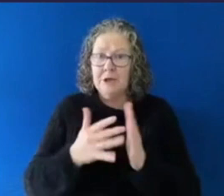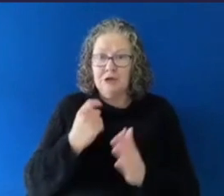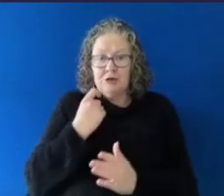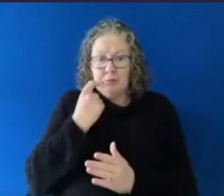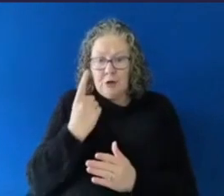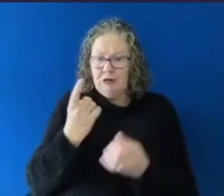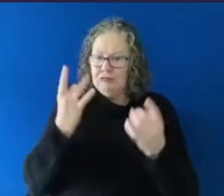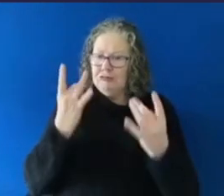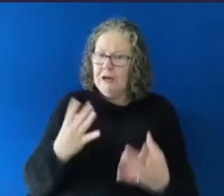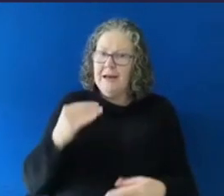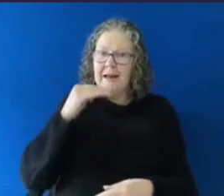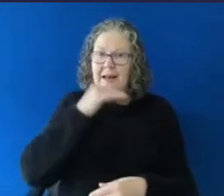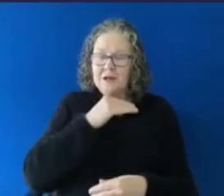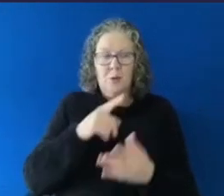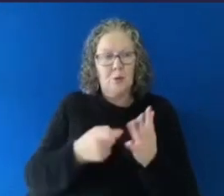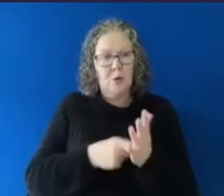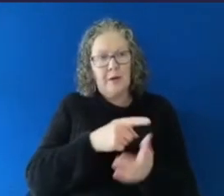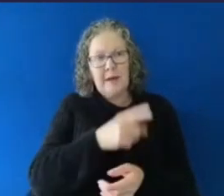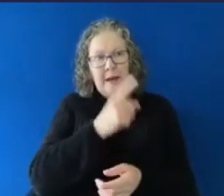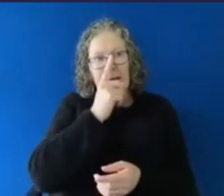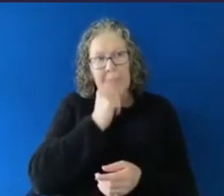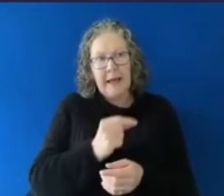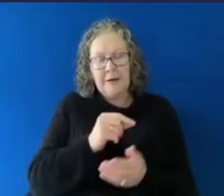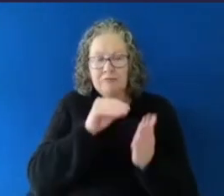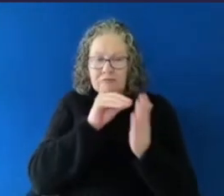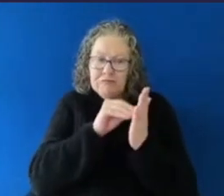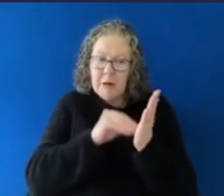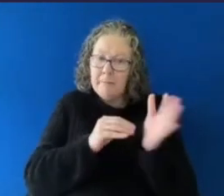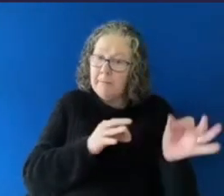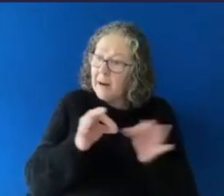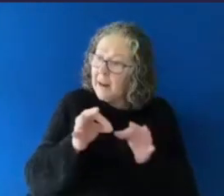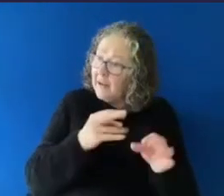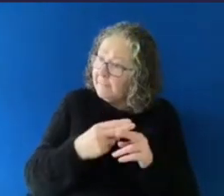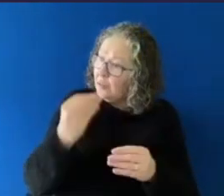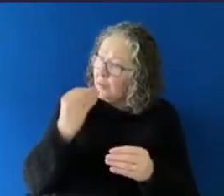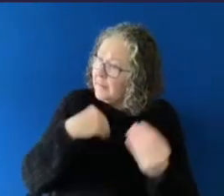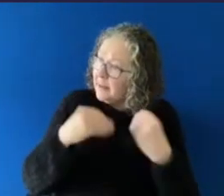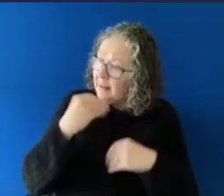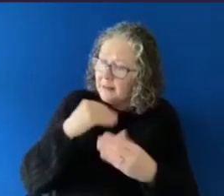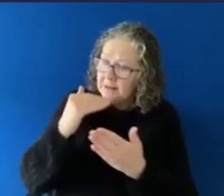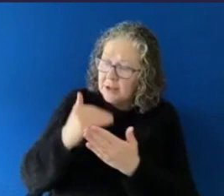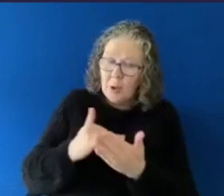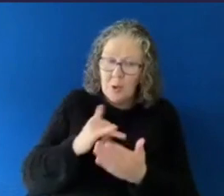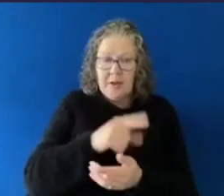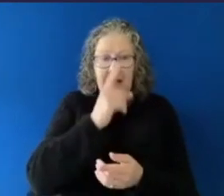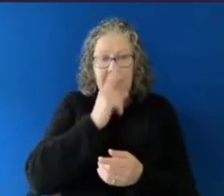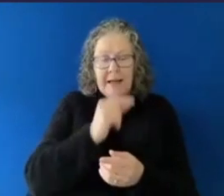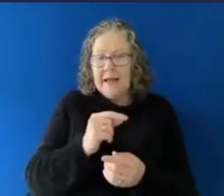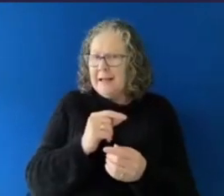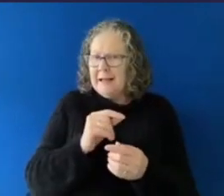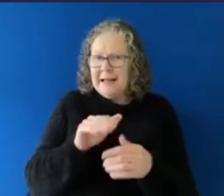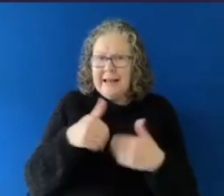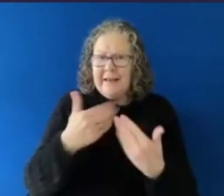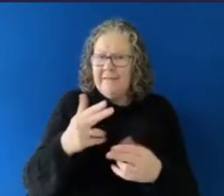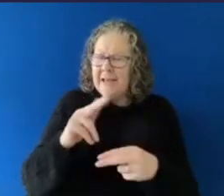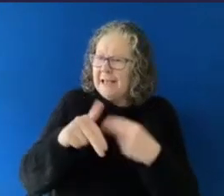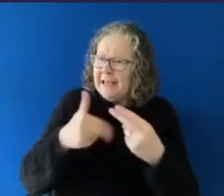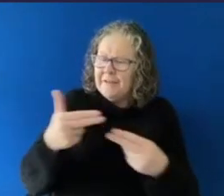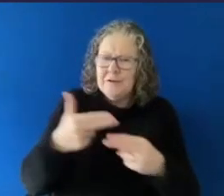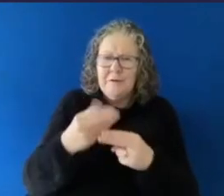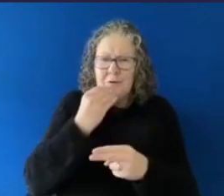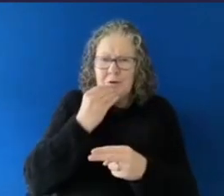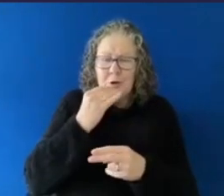next day. They can be meal planner. They can be gifter of food to the family as gifts. They can be foodie or food critic or